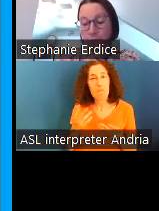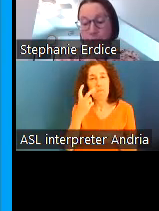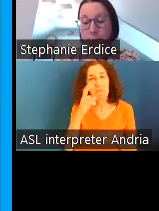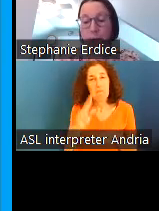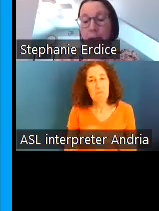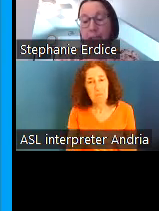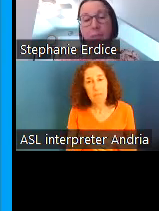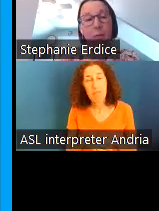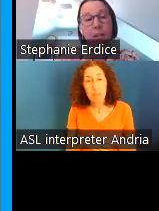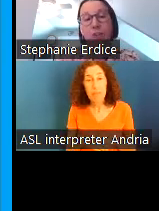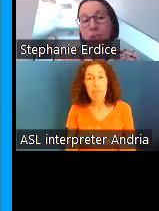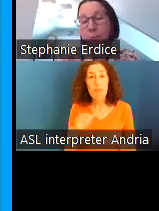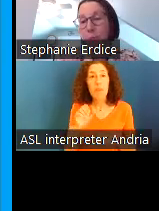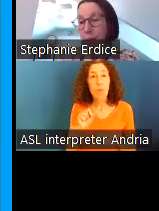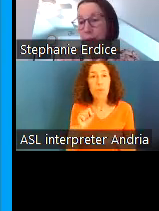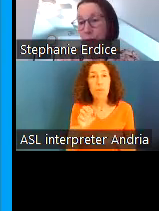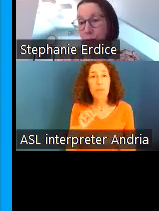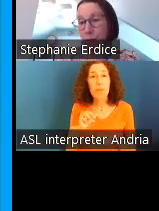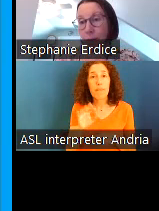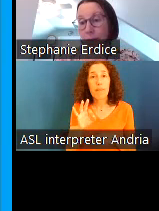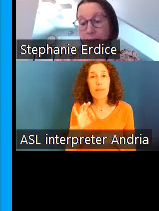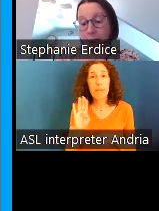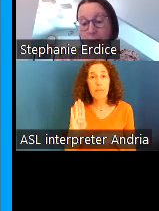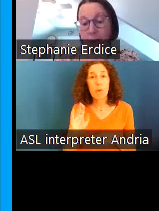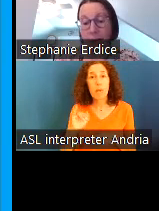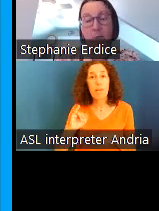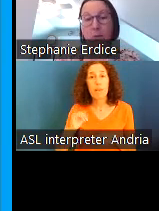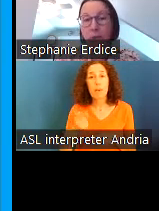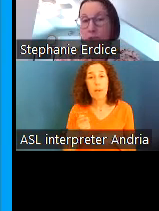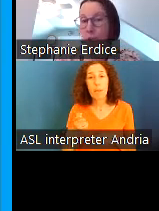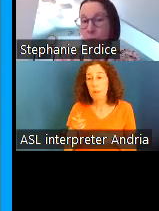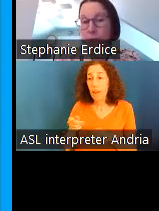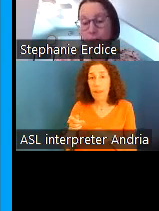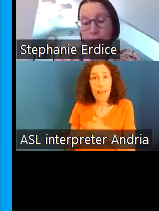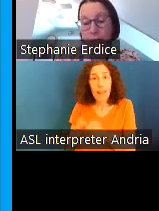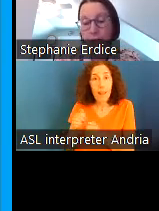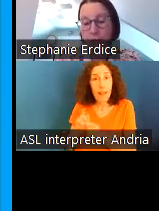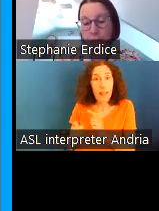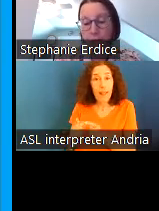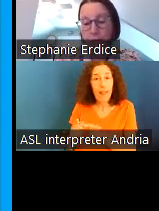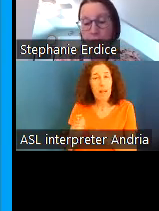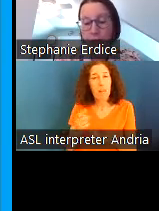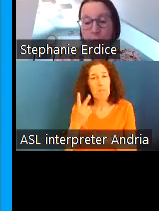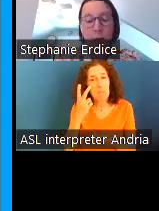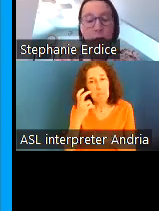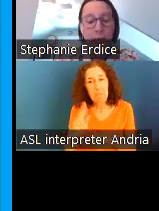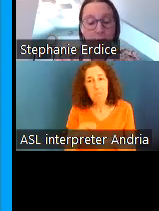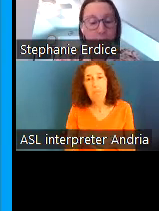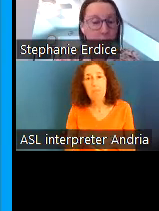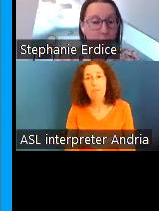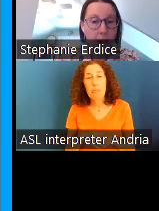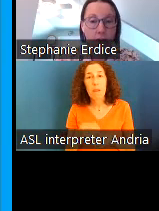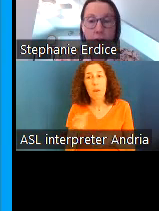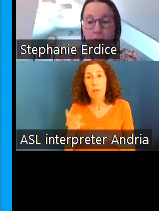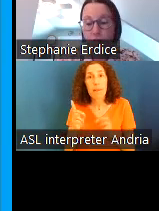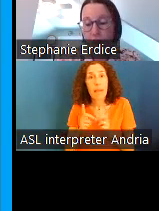social media. Intimate relationships, so making sure that you're not building an intimate relationship with this client that you're working with.